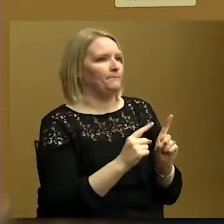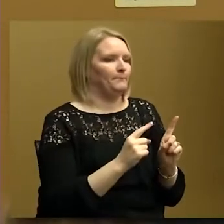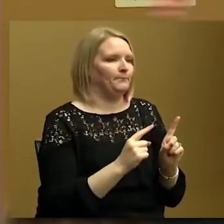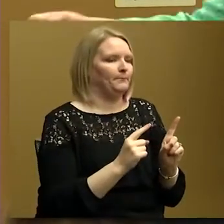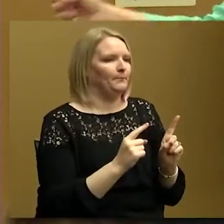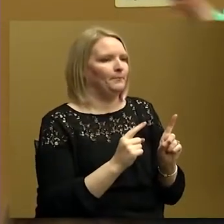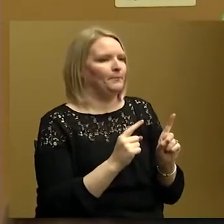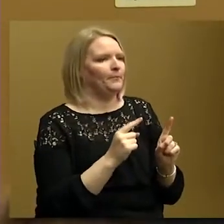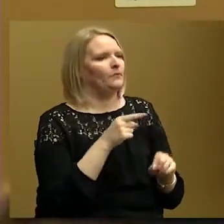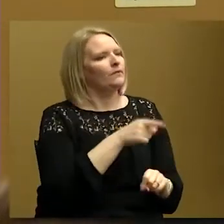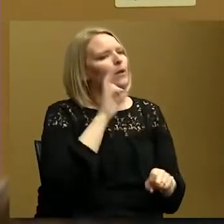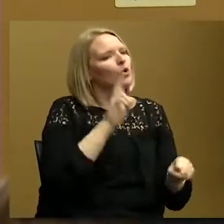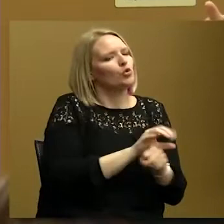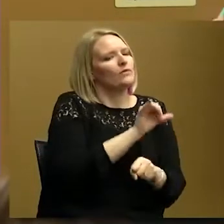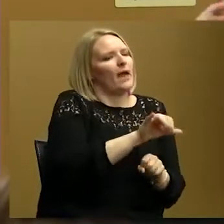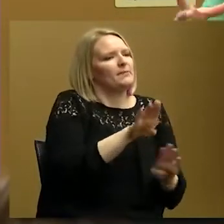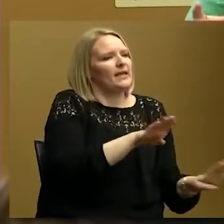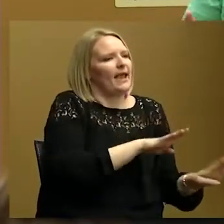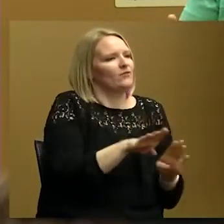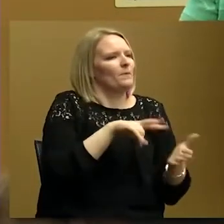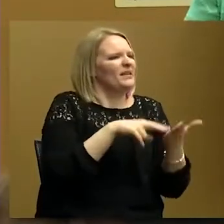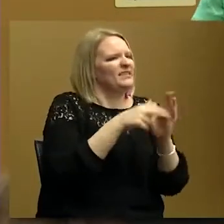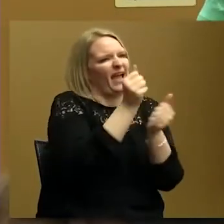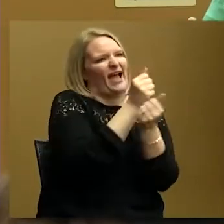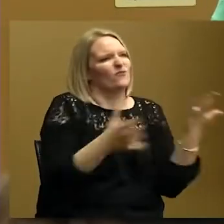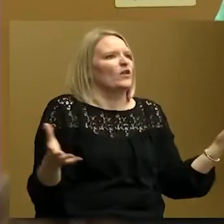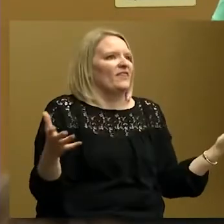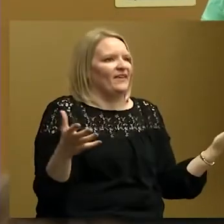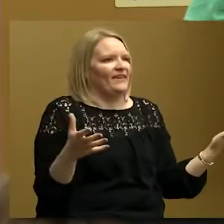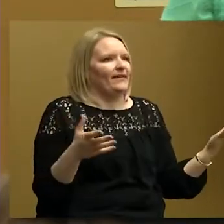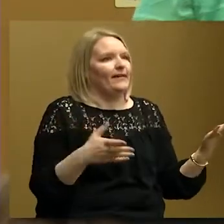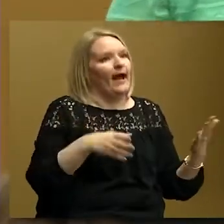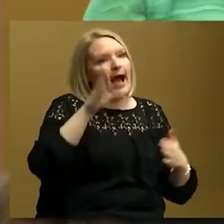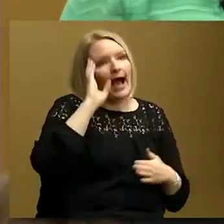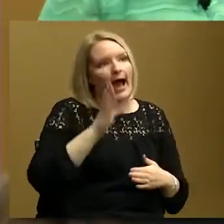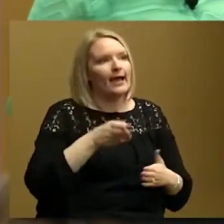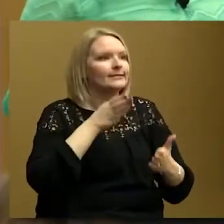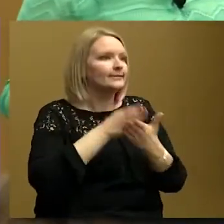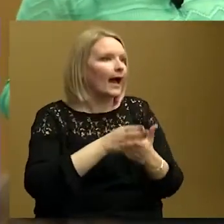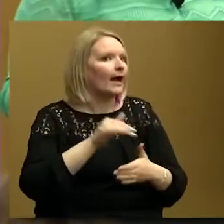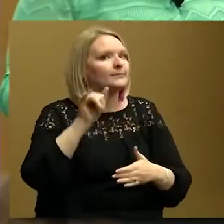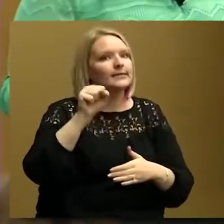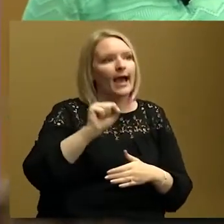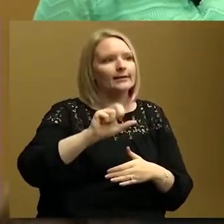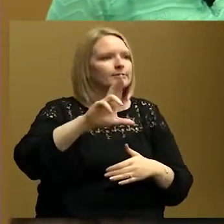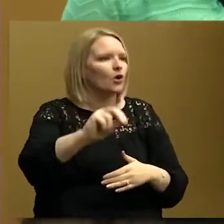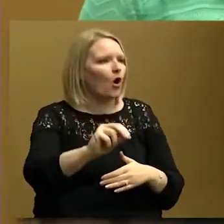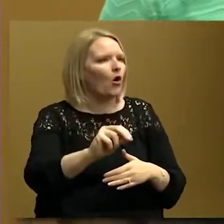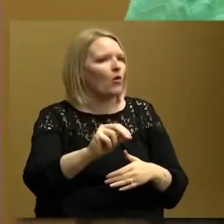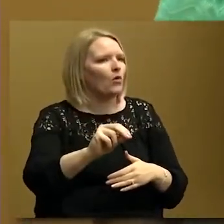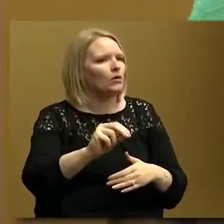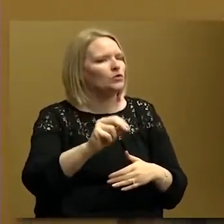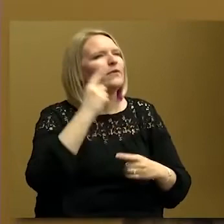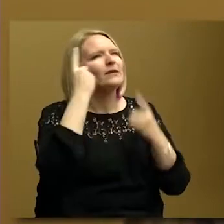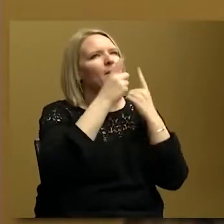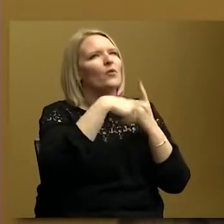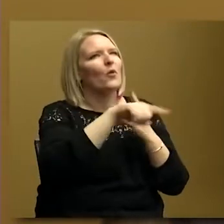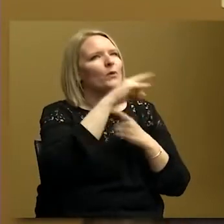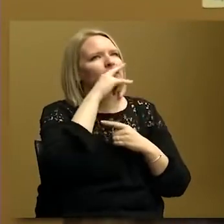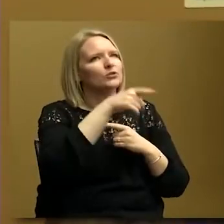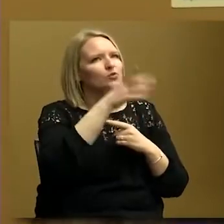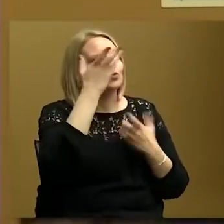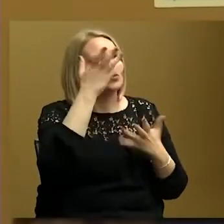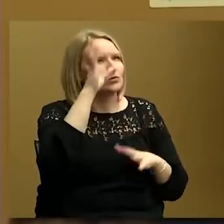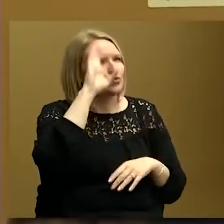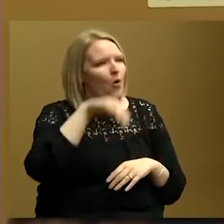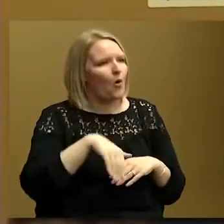but they use it one size fits all sometimes. And you think about some of these learners that you